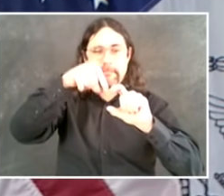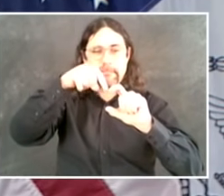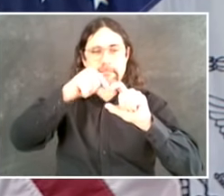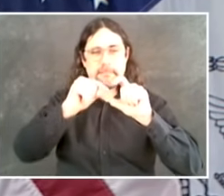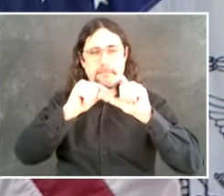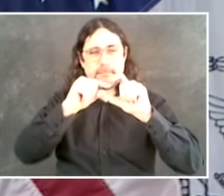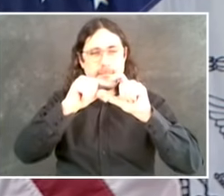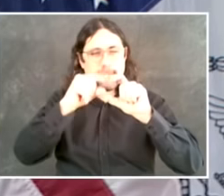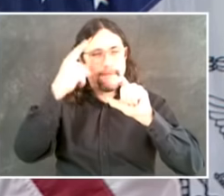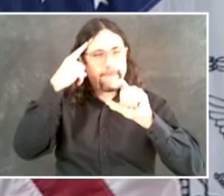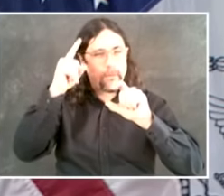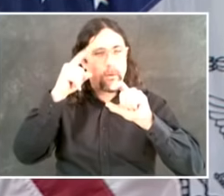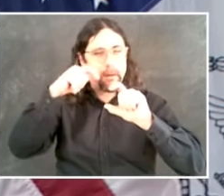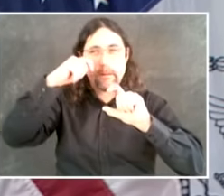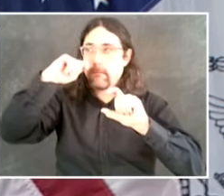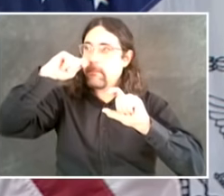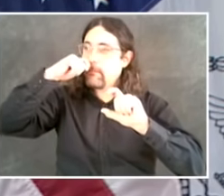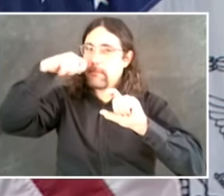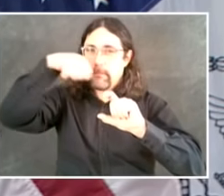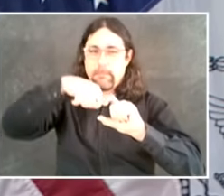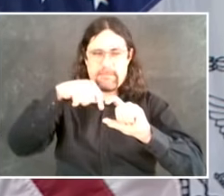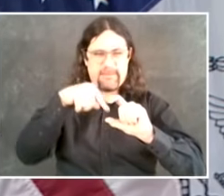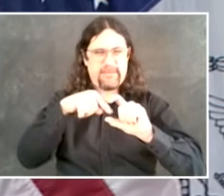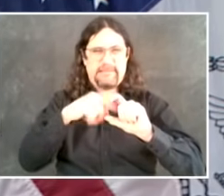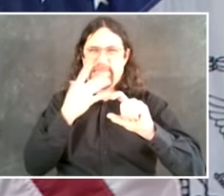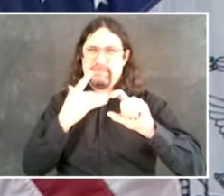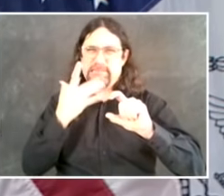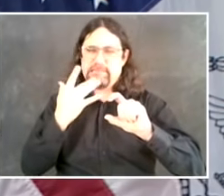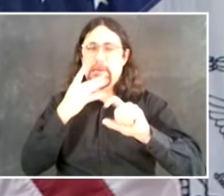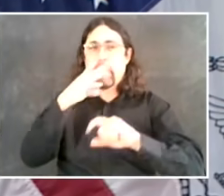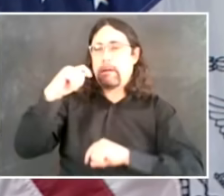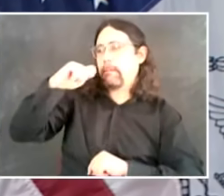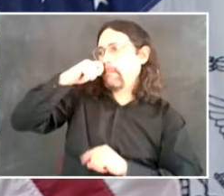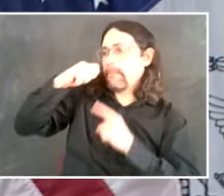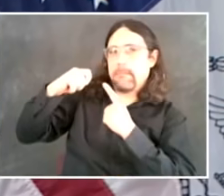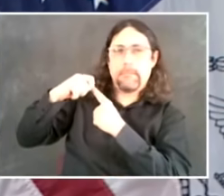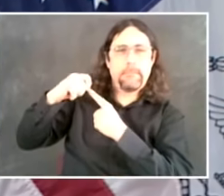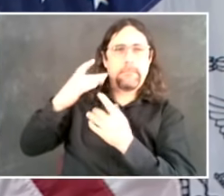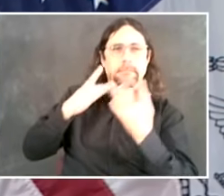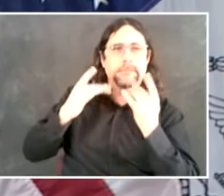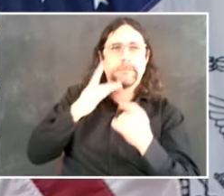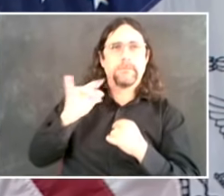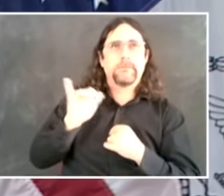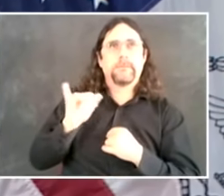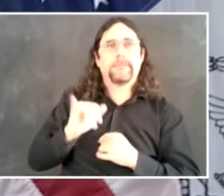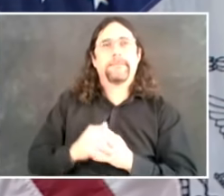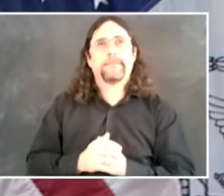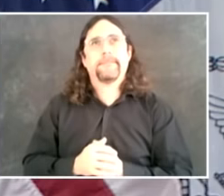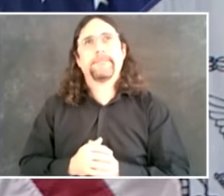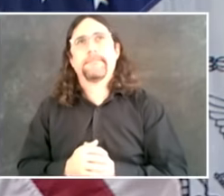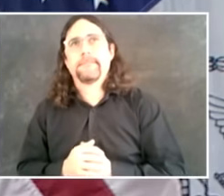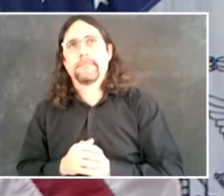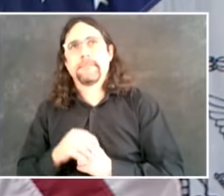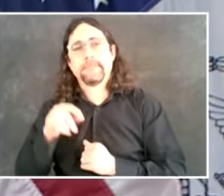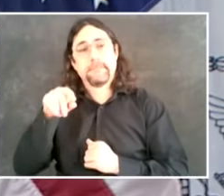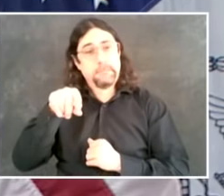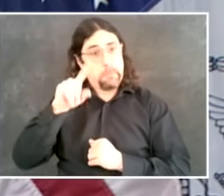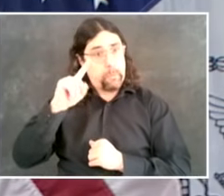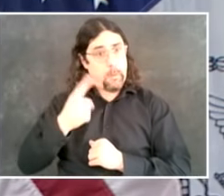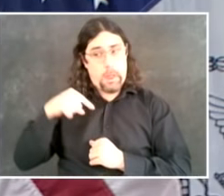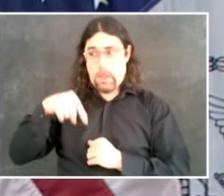month. Why? Because almost all of them were made in northern Italy that turned out to be one of the epicenters of the global